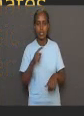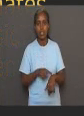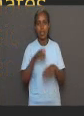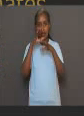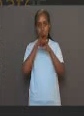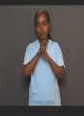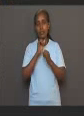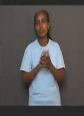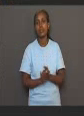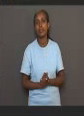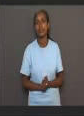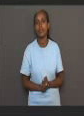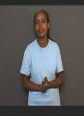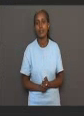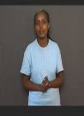Time's up.